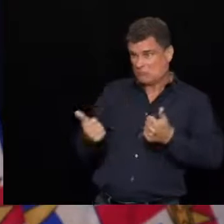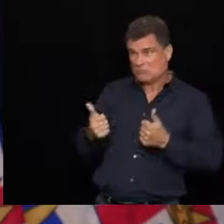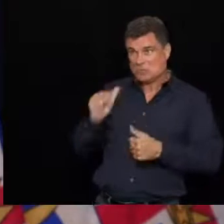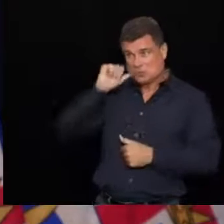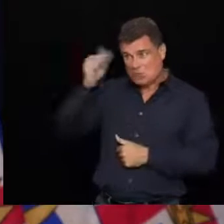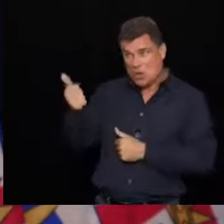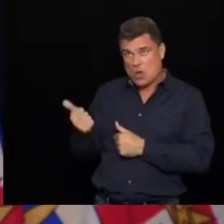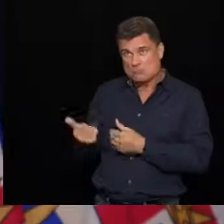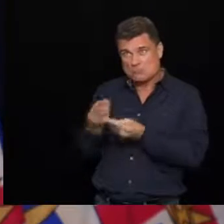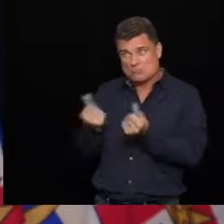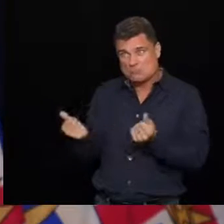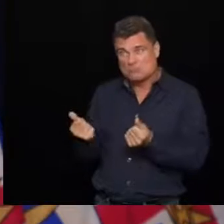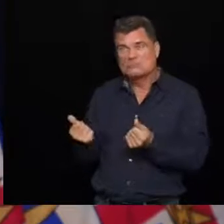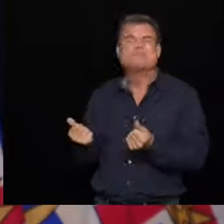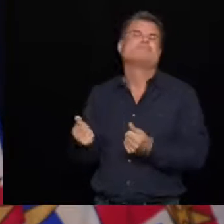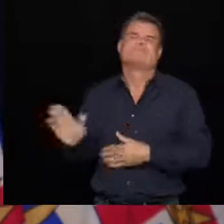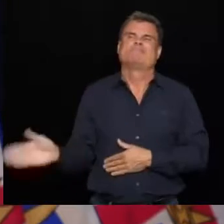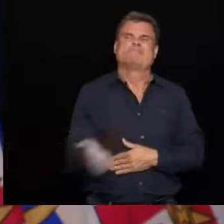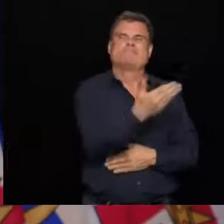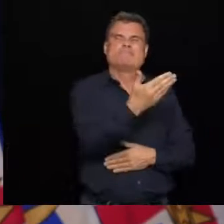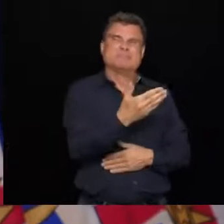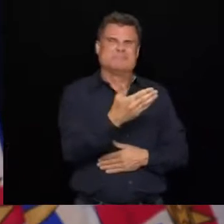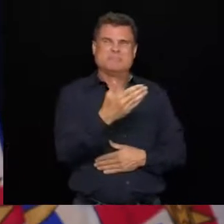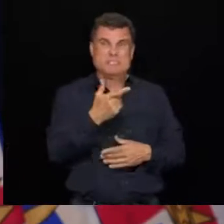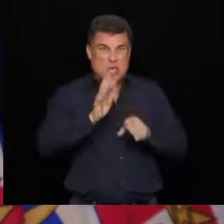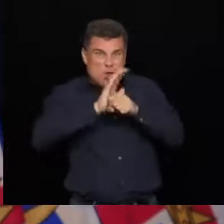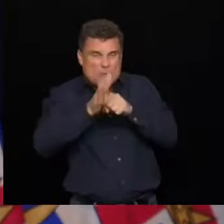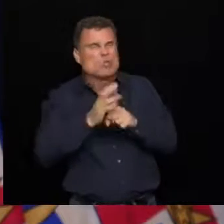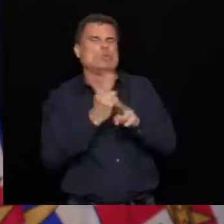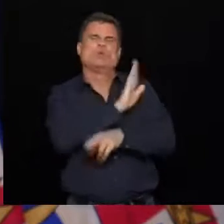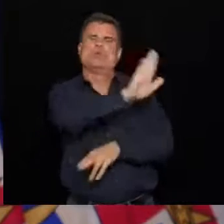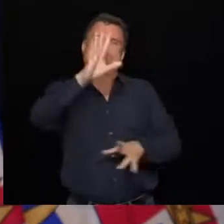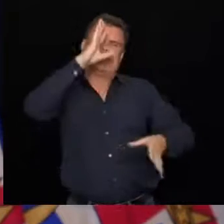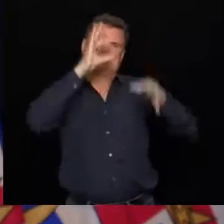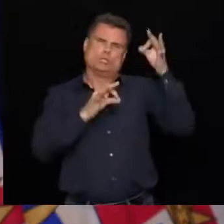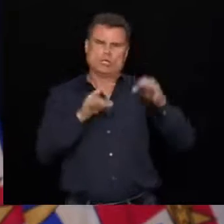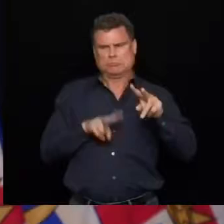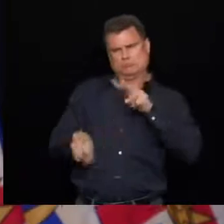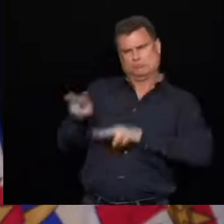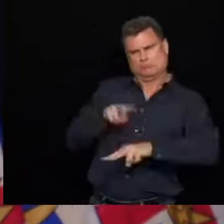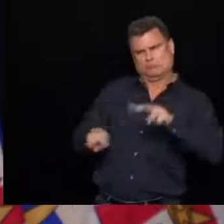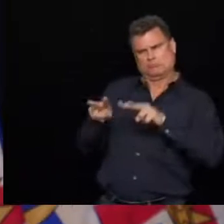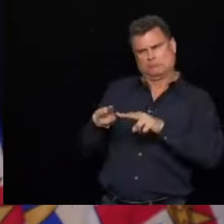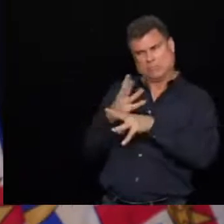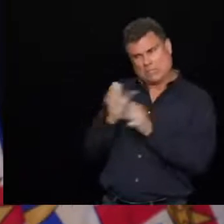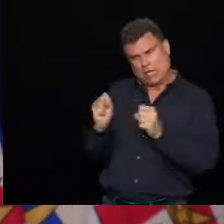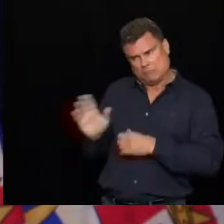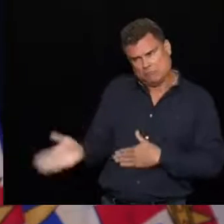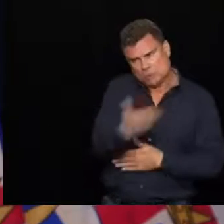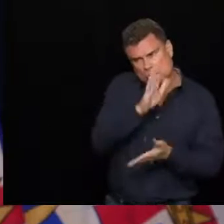make sure that children are able to attend school as much as possible and